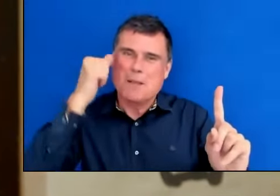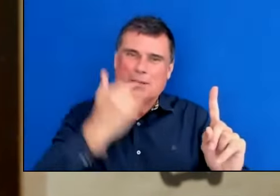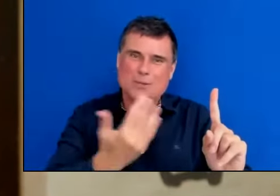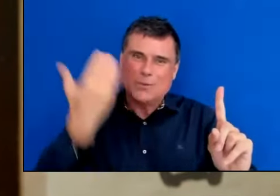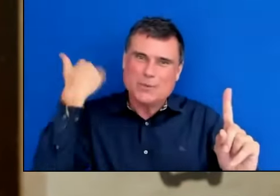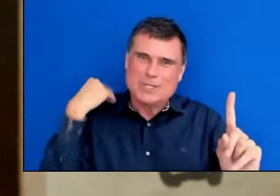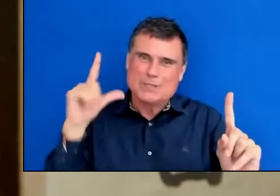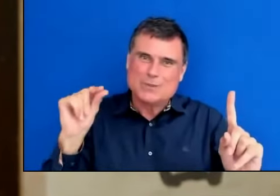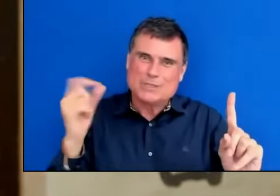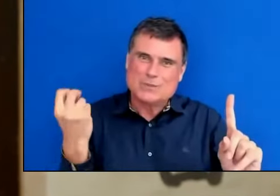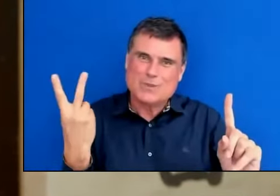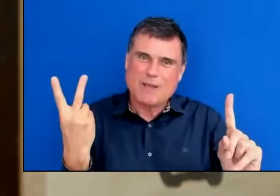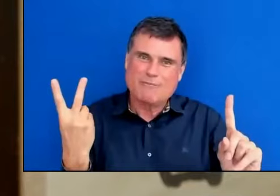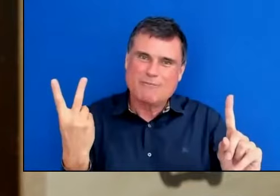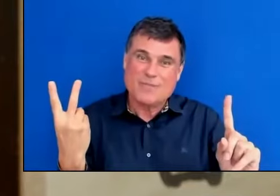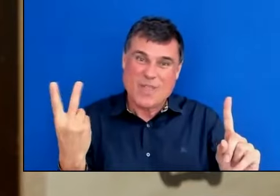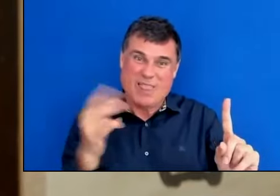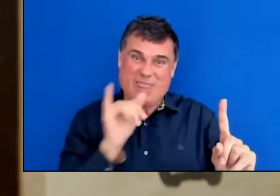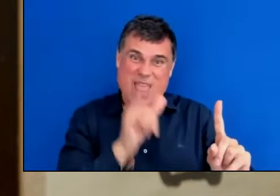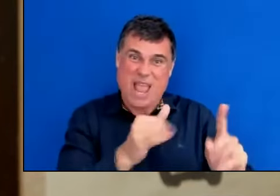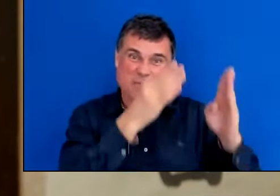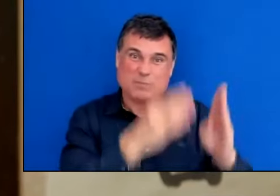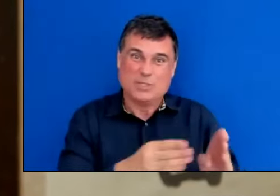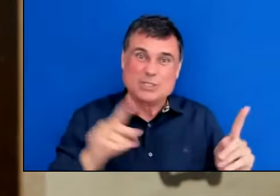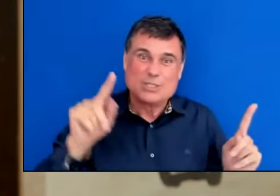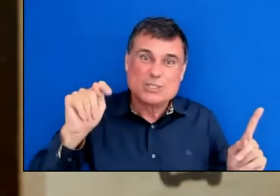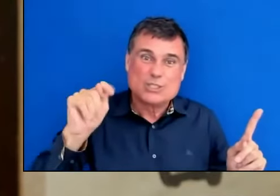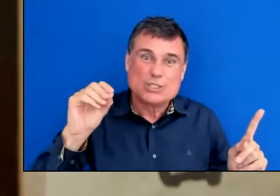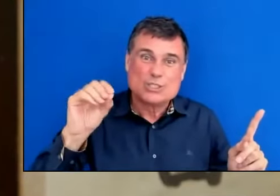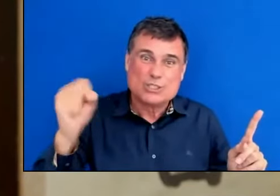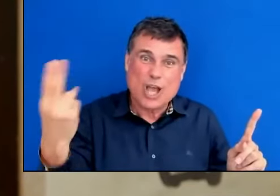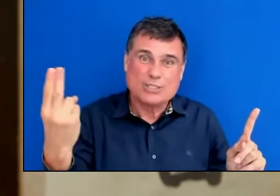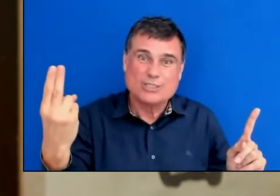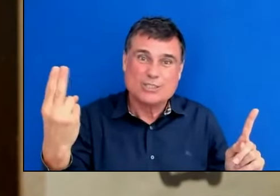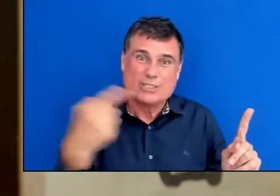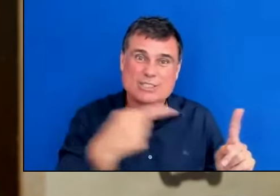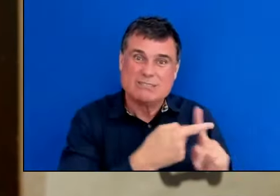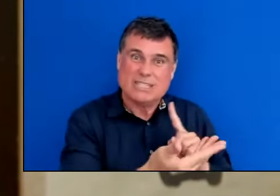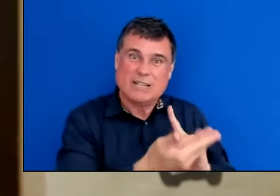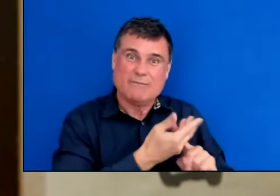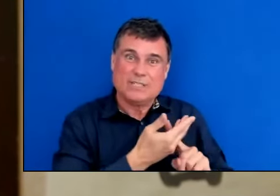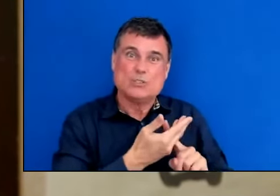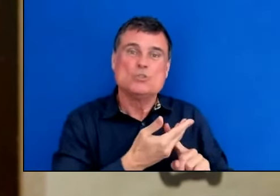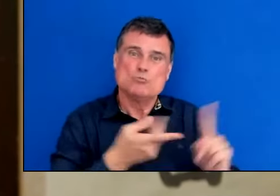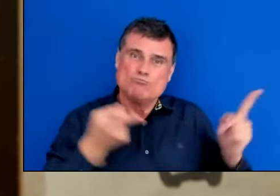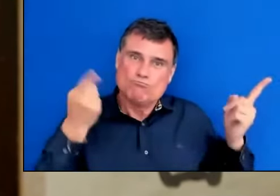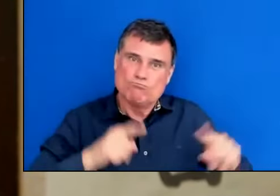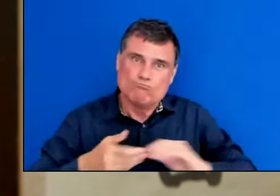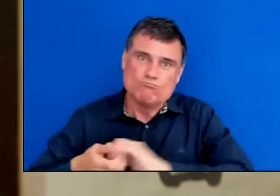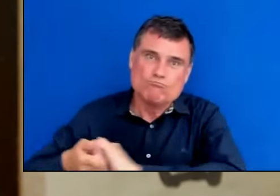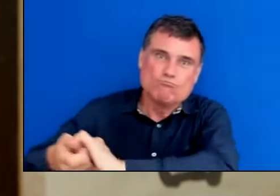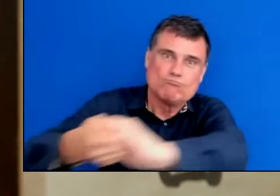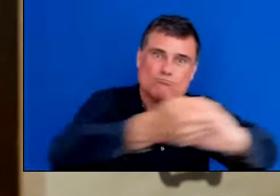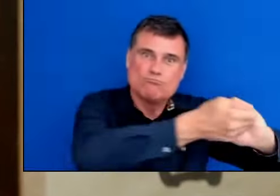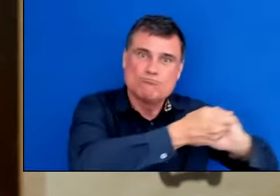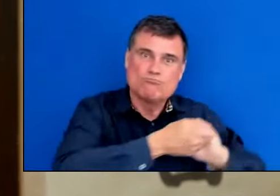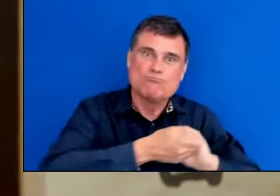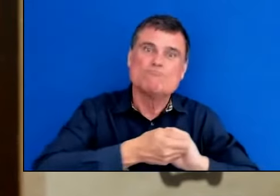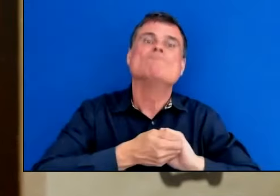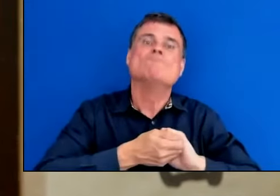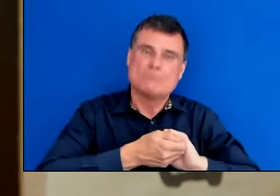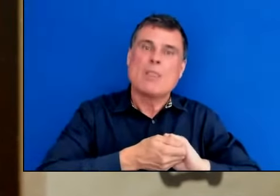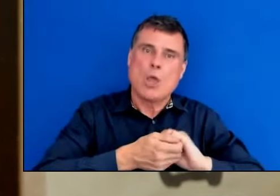day in 2012 when Tosh was able to convince us all to come together and do what should have been done decades